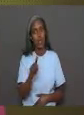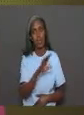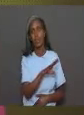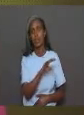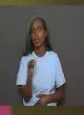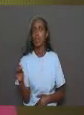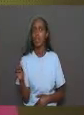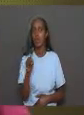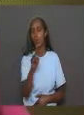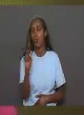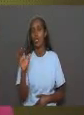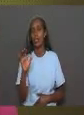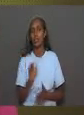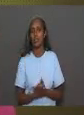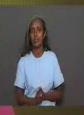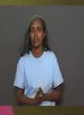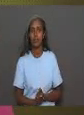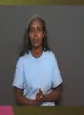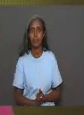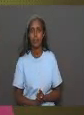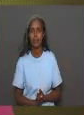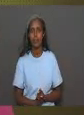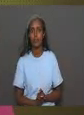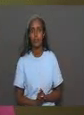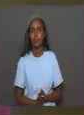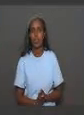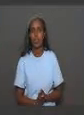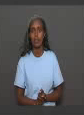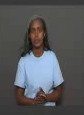1 and 100.